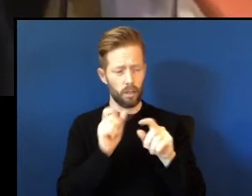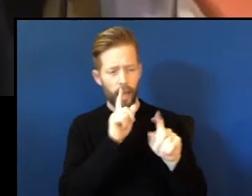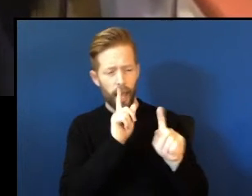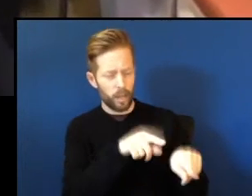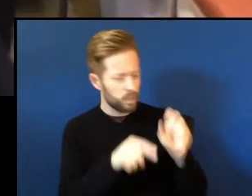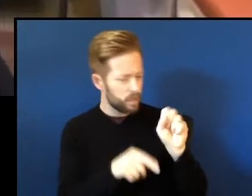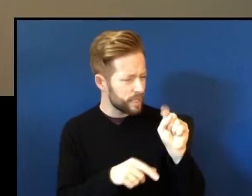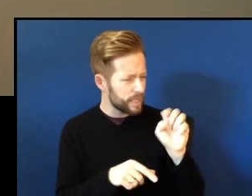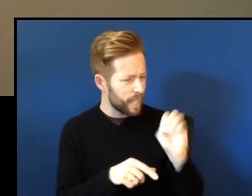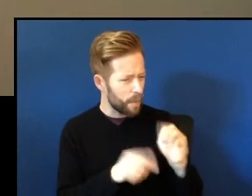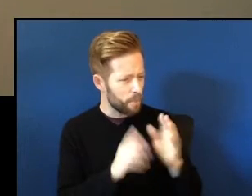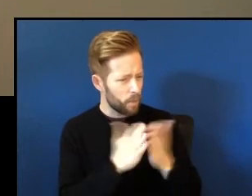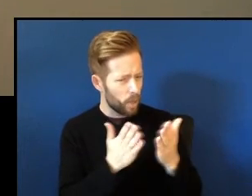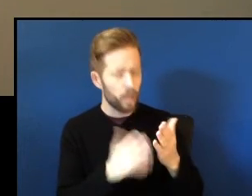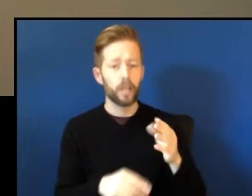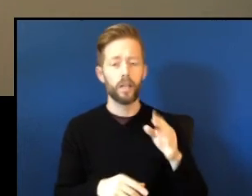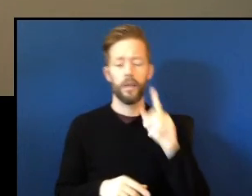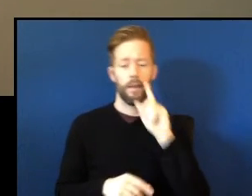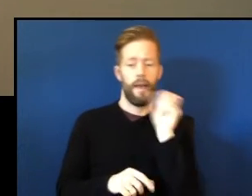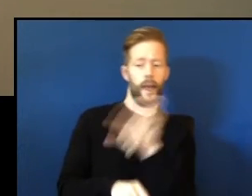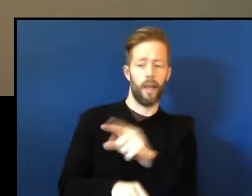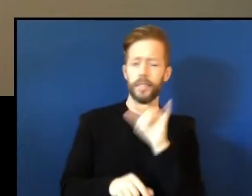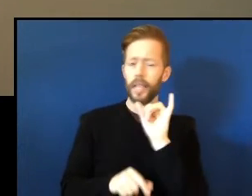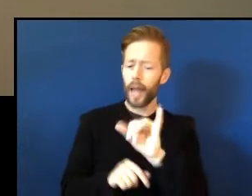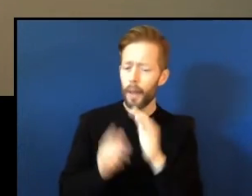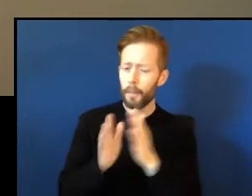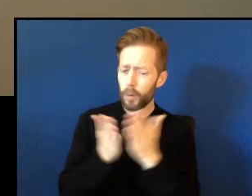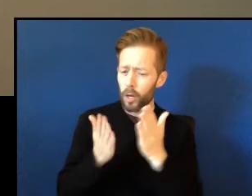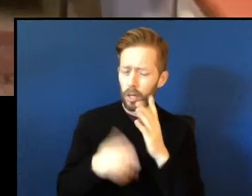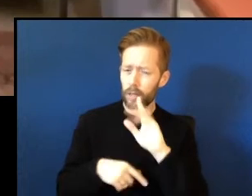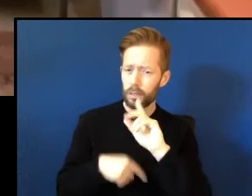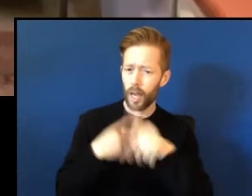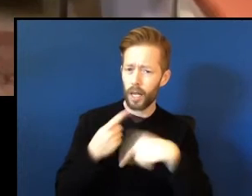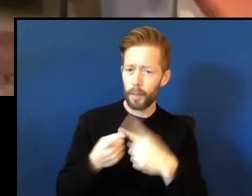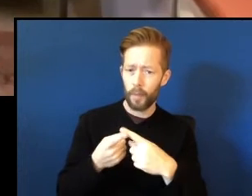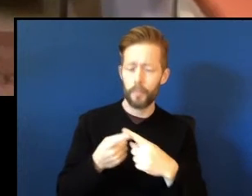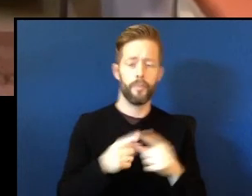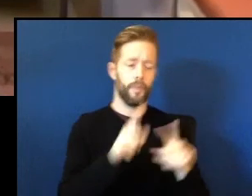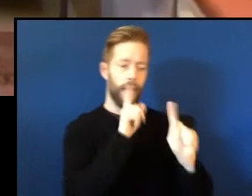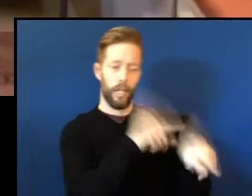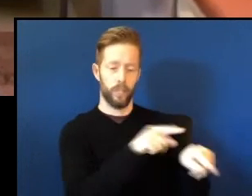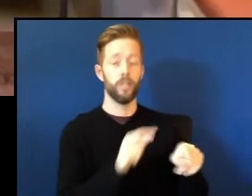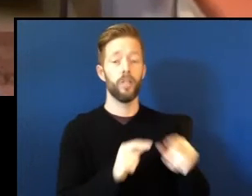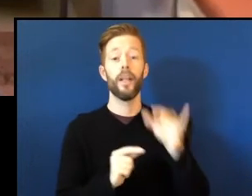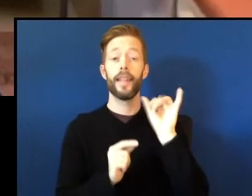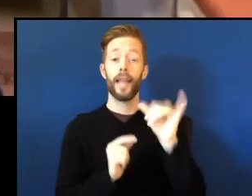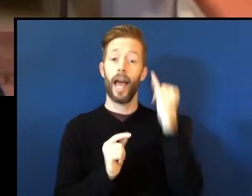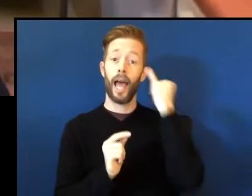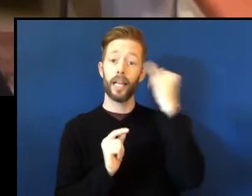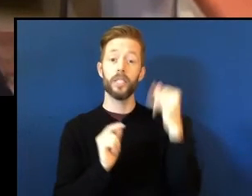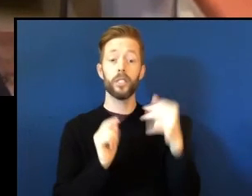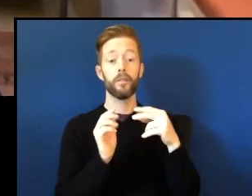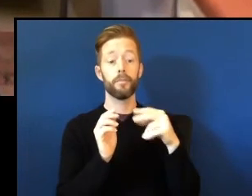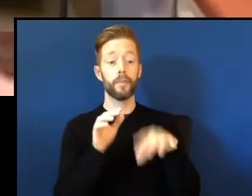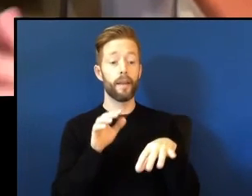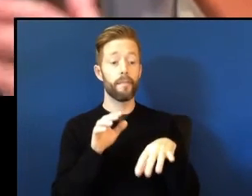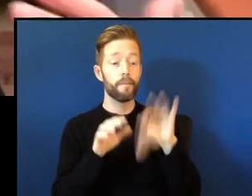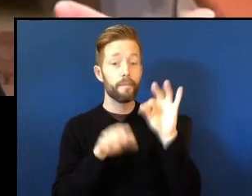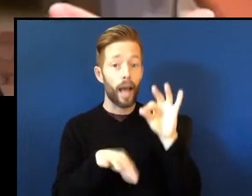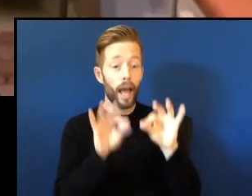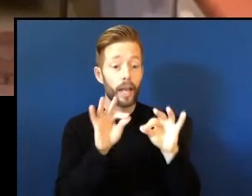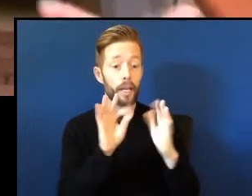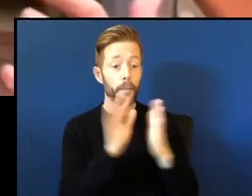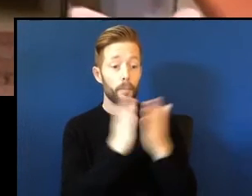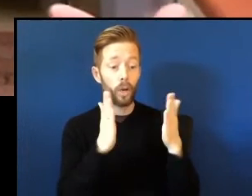Your book that you were talking about. Good question. So the idea of finding books that